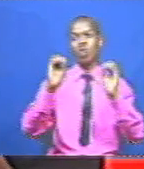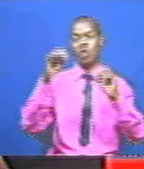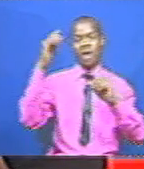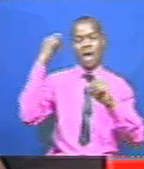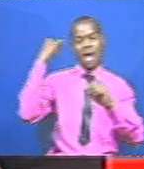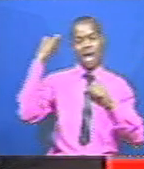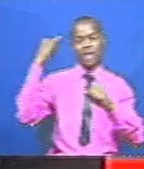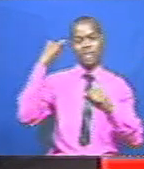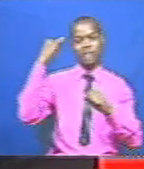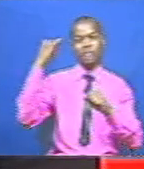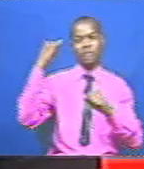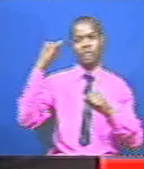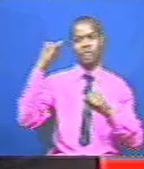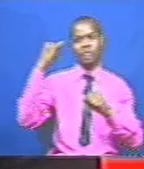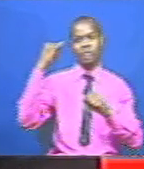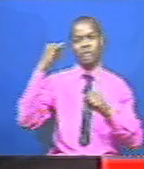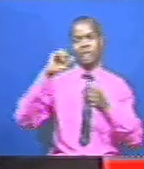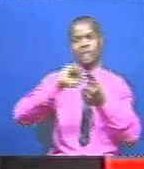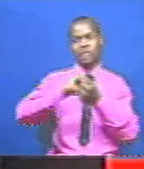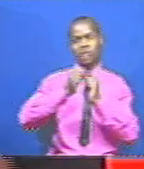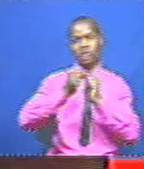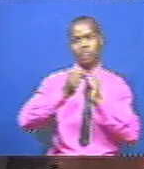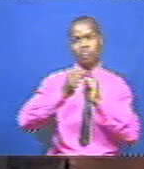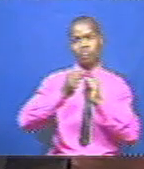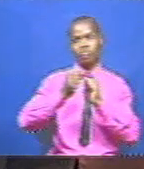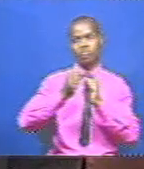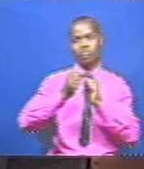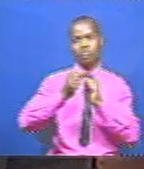for us to change that. However,